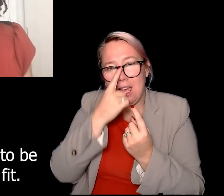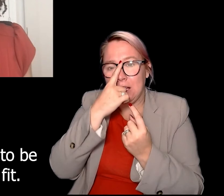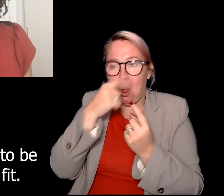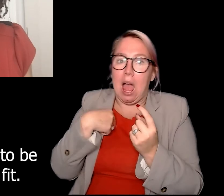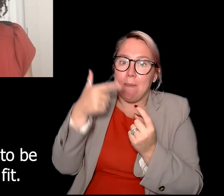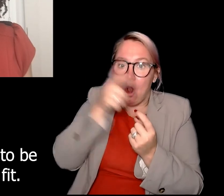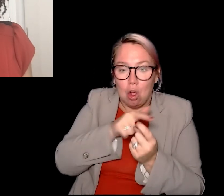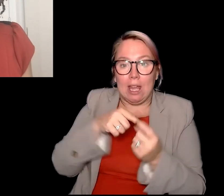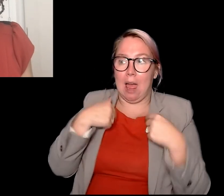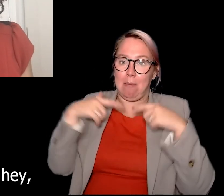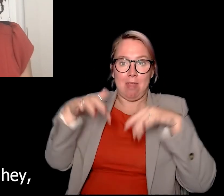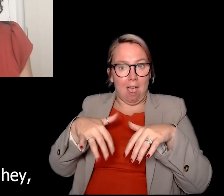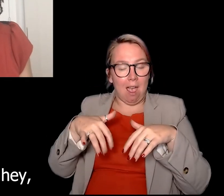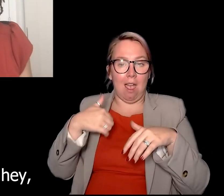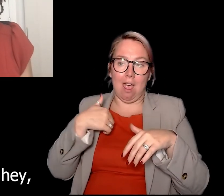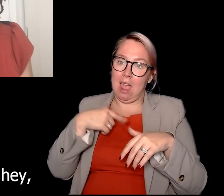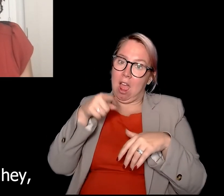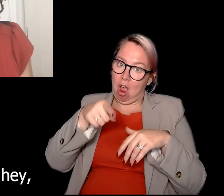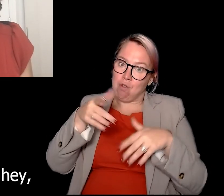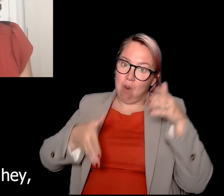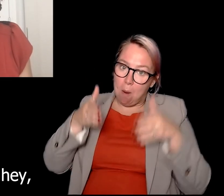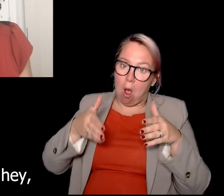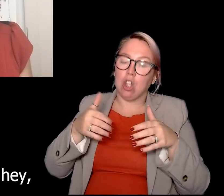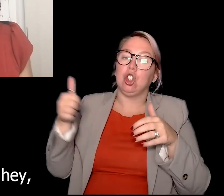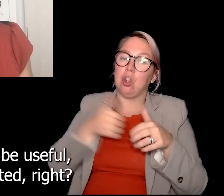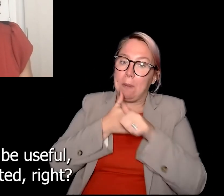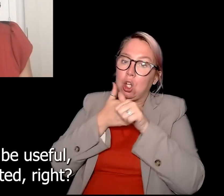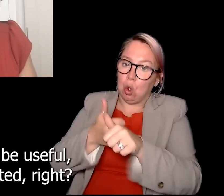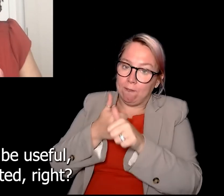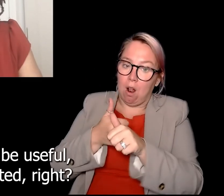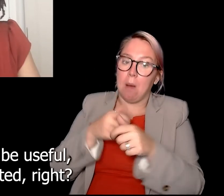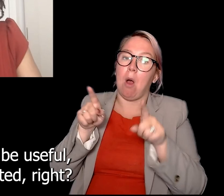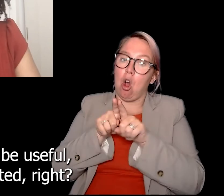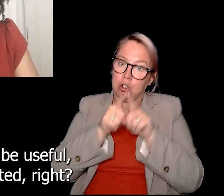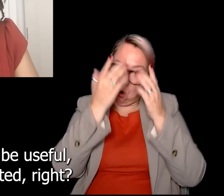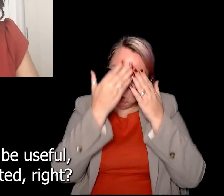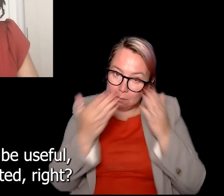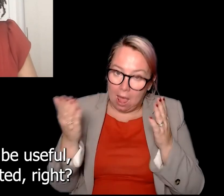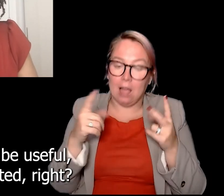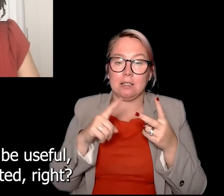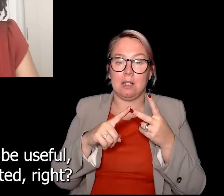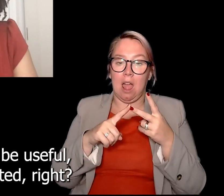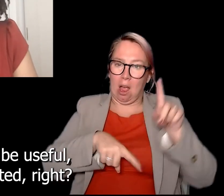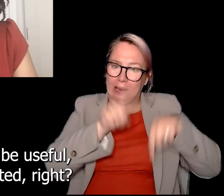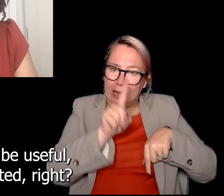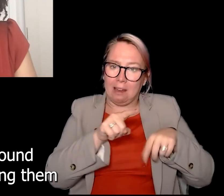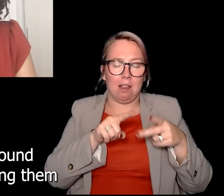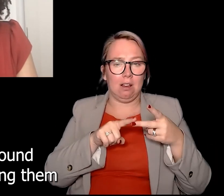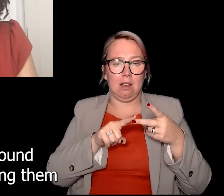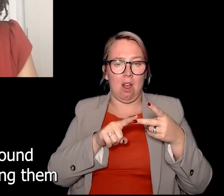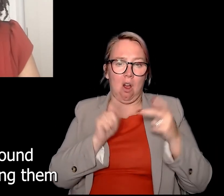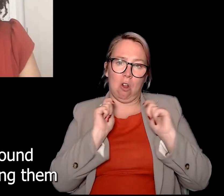be a great product market fit. It's my honor to be there to know, like, hey, these robots should be useful, but they should also be respected,